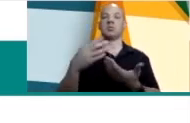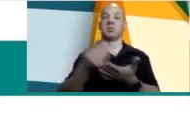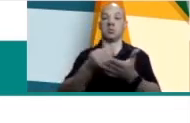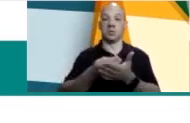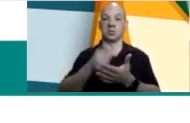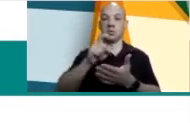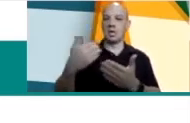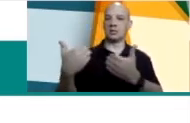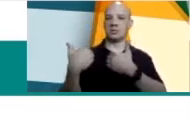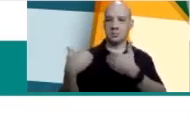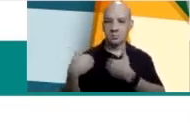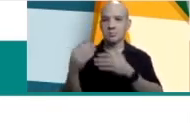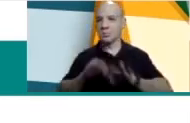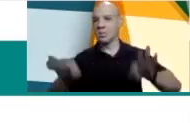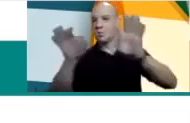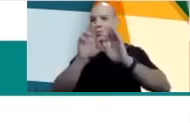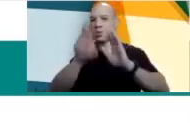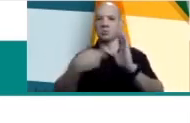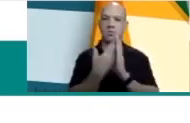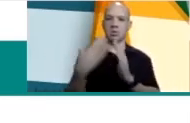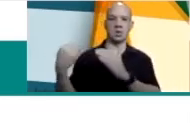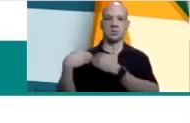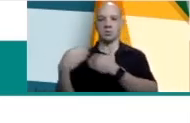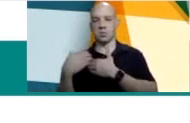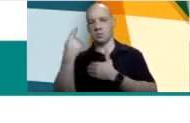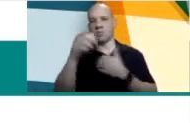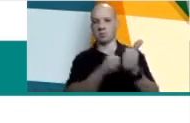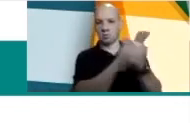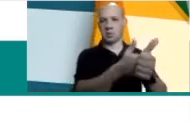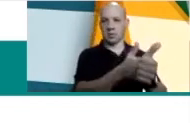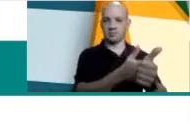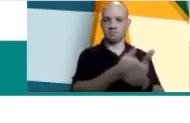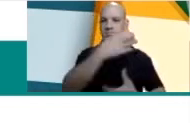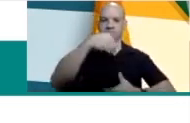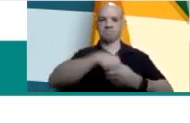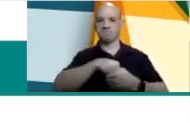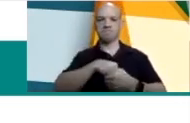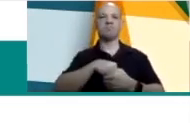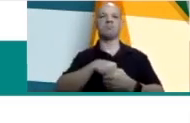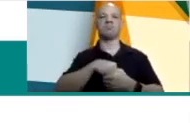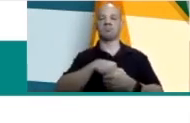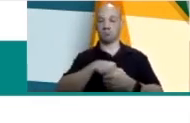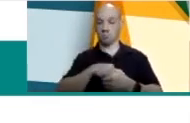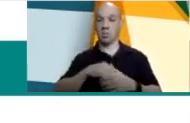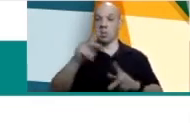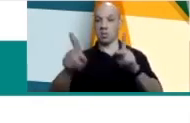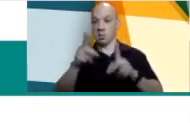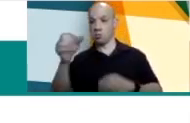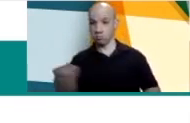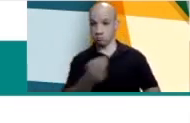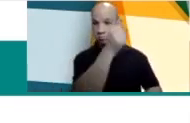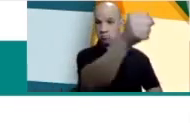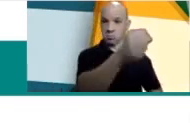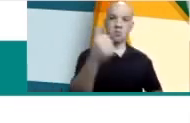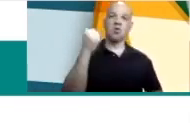responsibilities regarding federal compliance. Those include assigning staff who will attend to the day-to-day activities